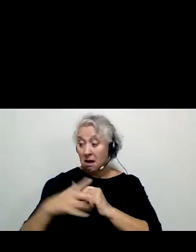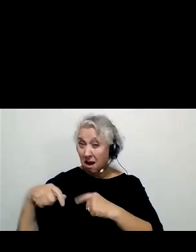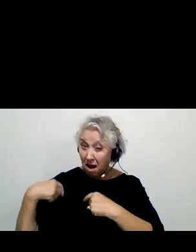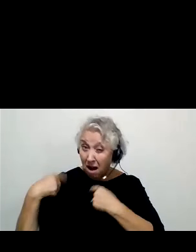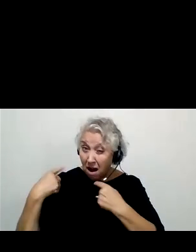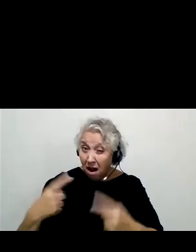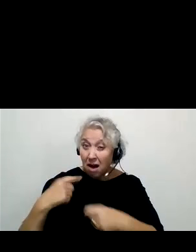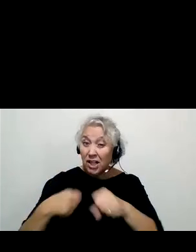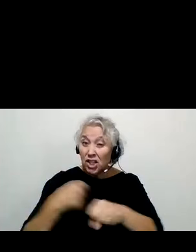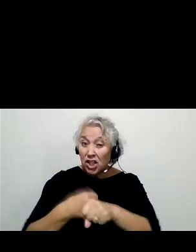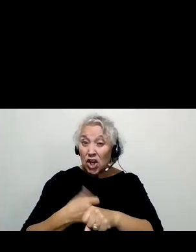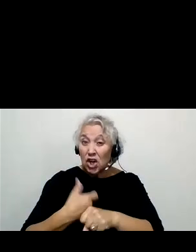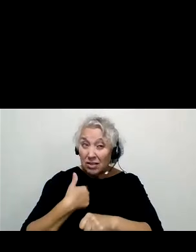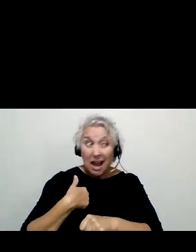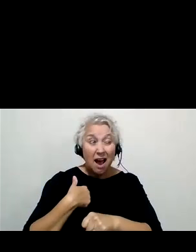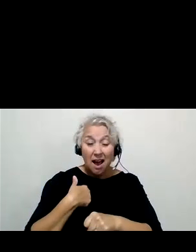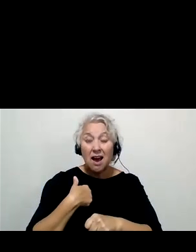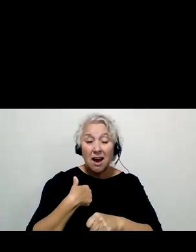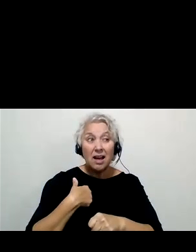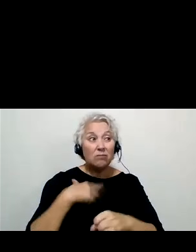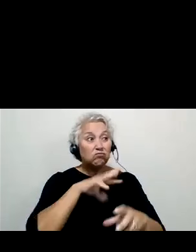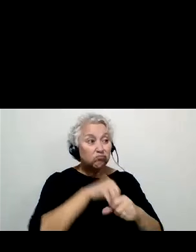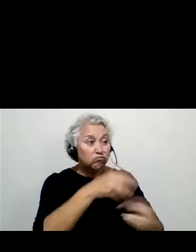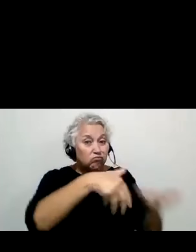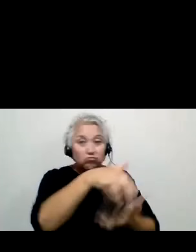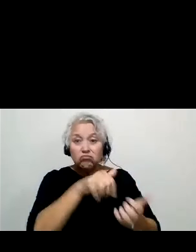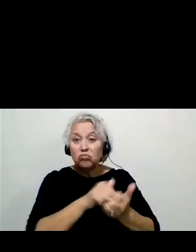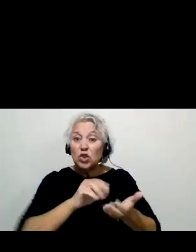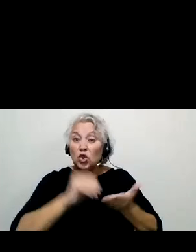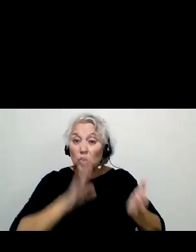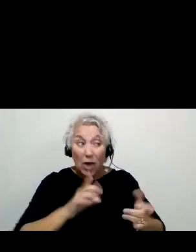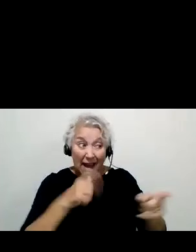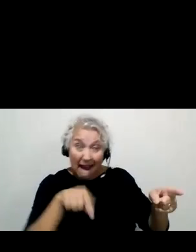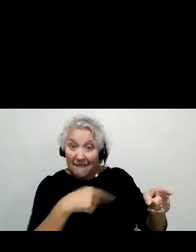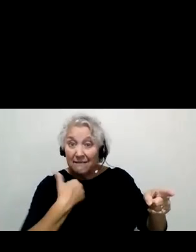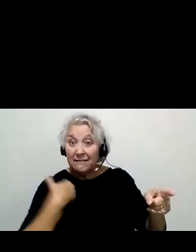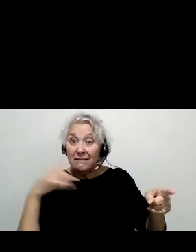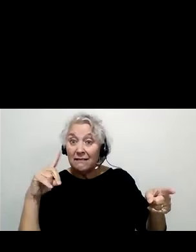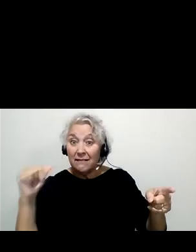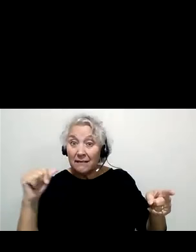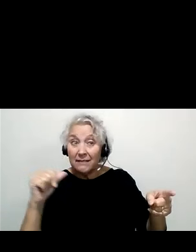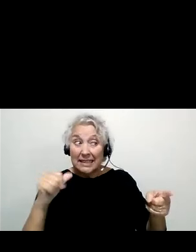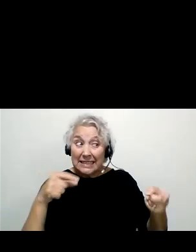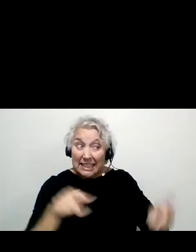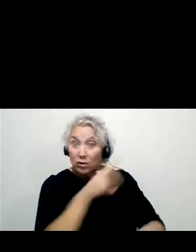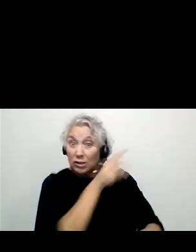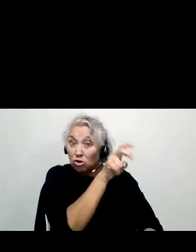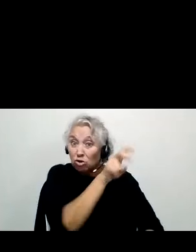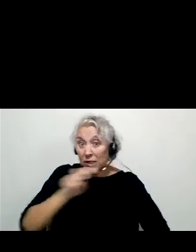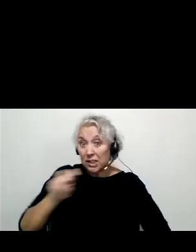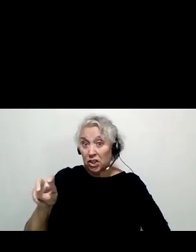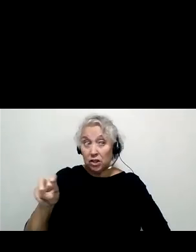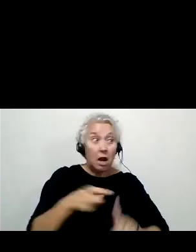that I worked with students with disabilities as they transition from high school